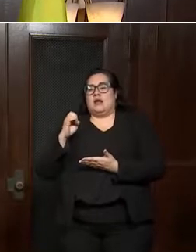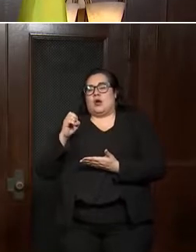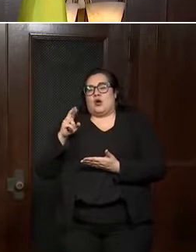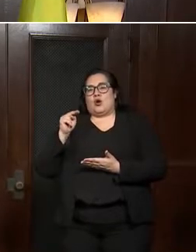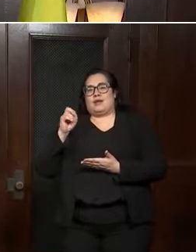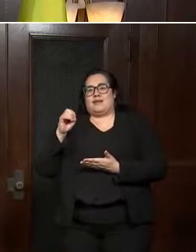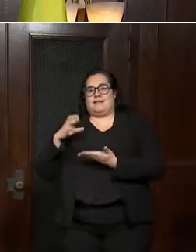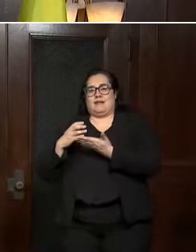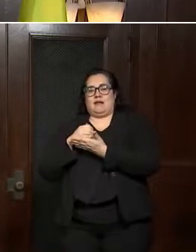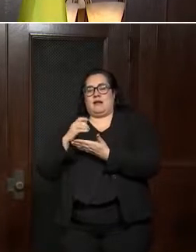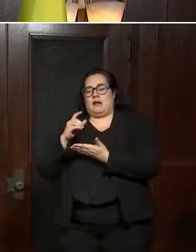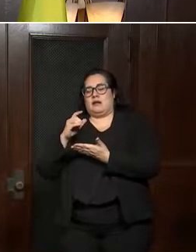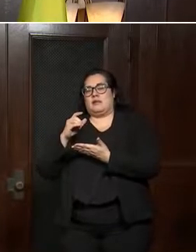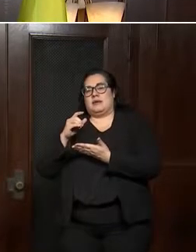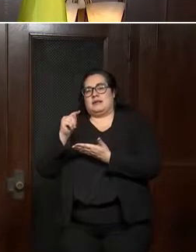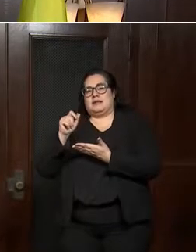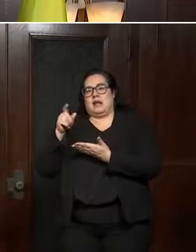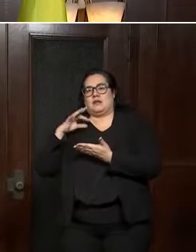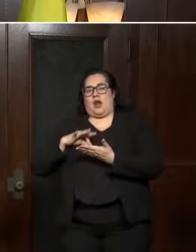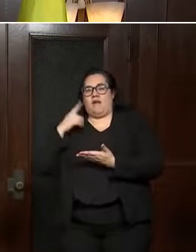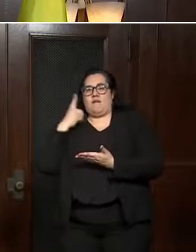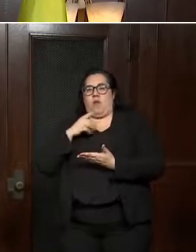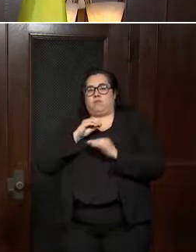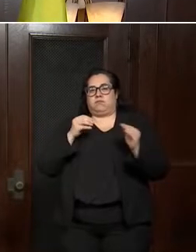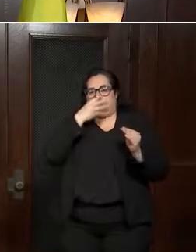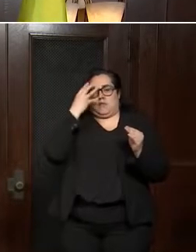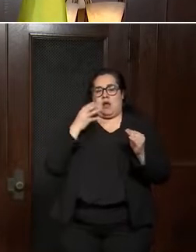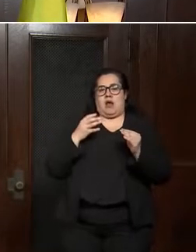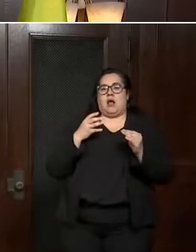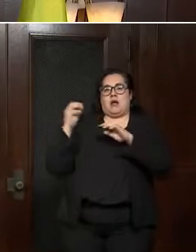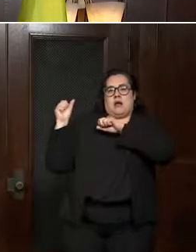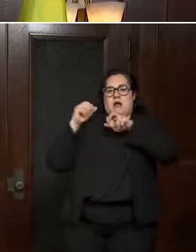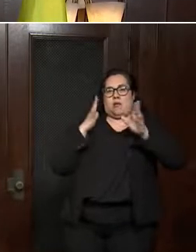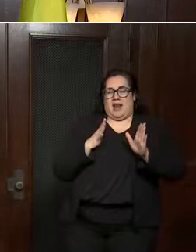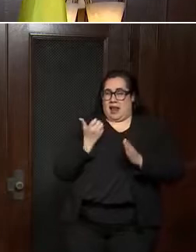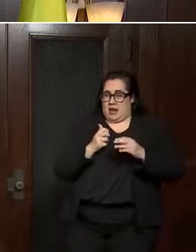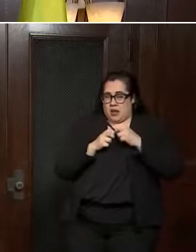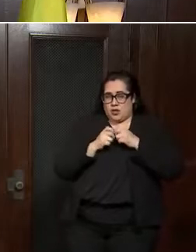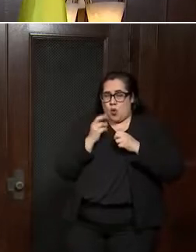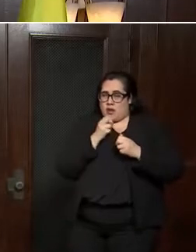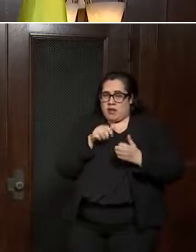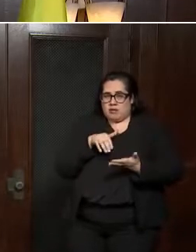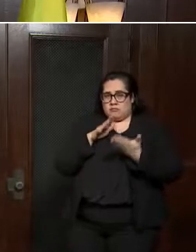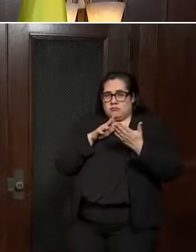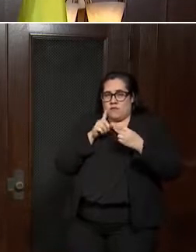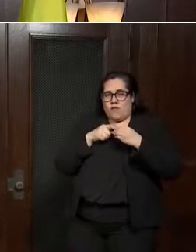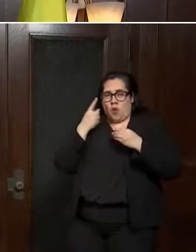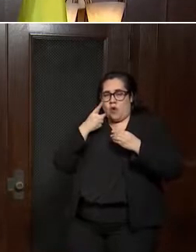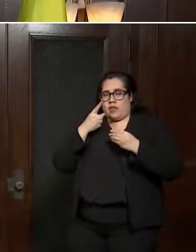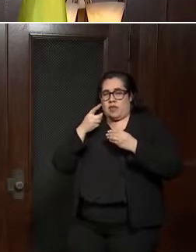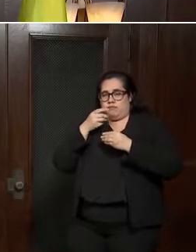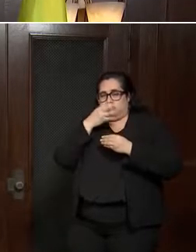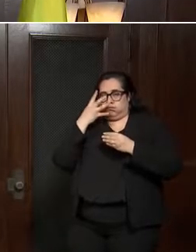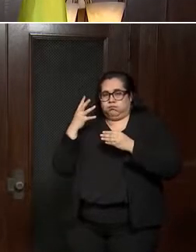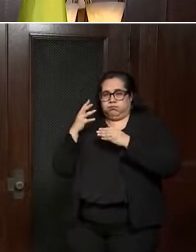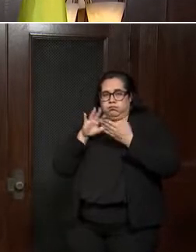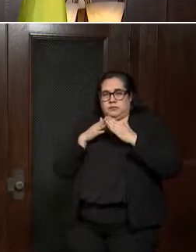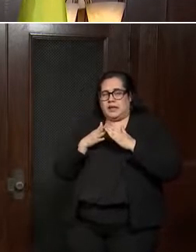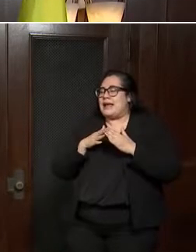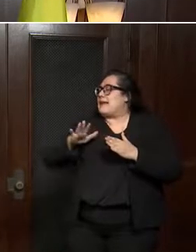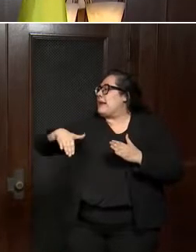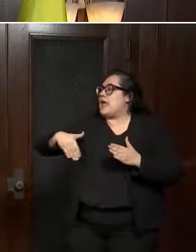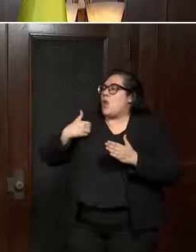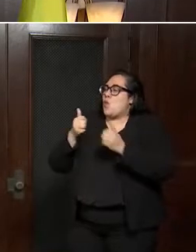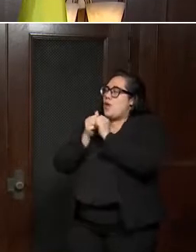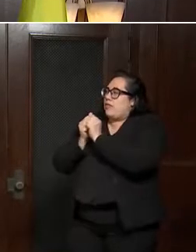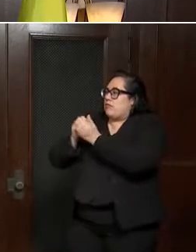any developments on this issue or any other issue benefiting the immigrant community? No, not yet. That's with the governor's office.